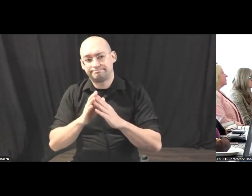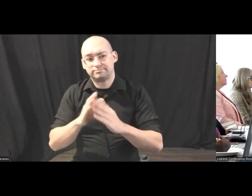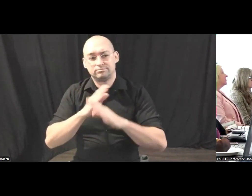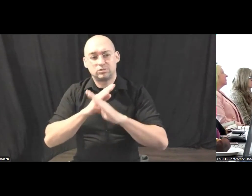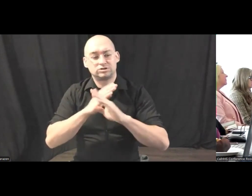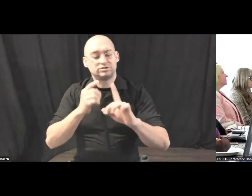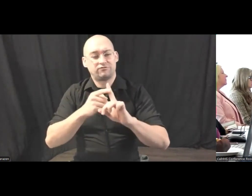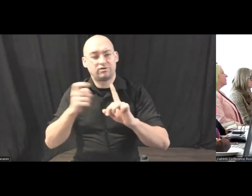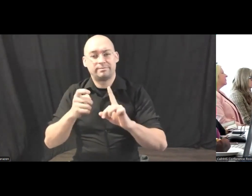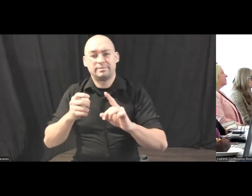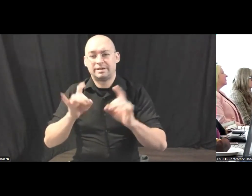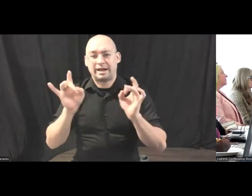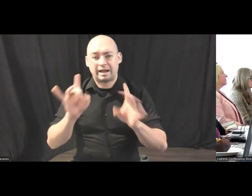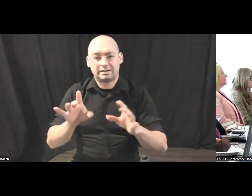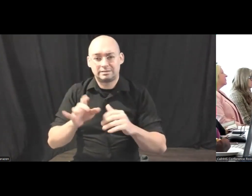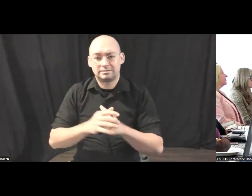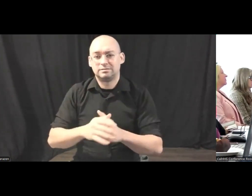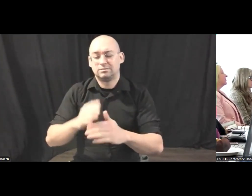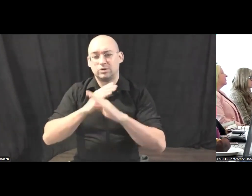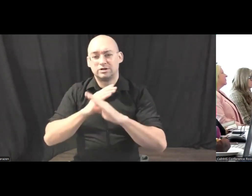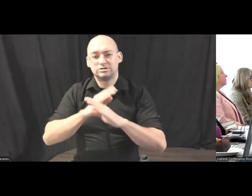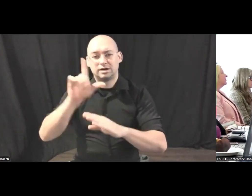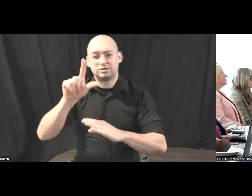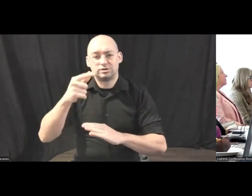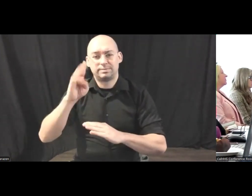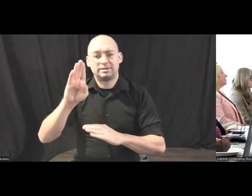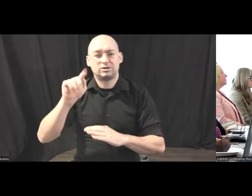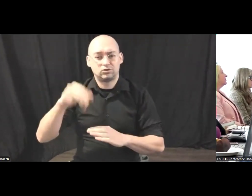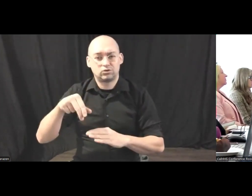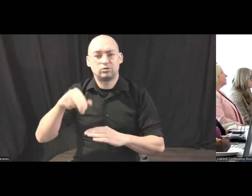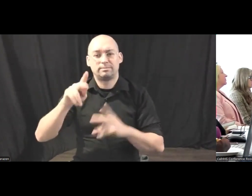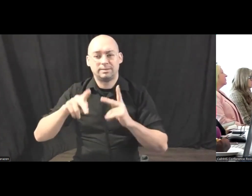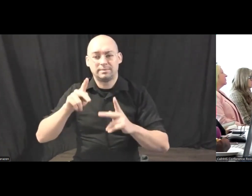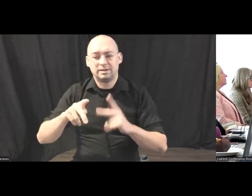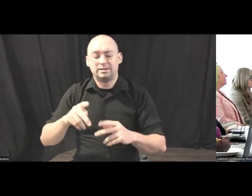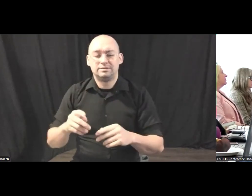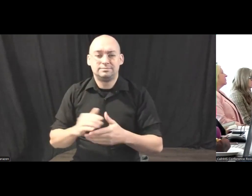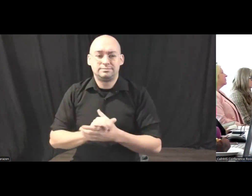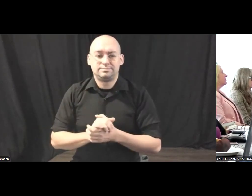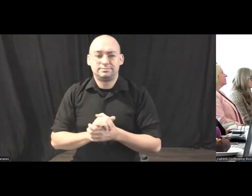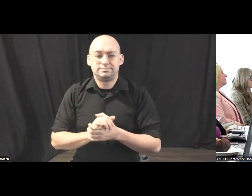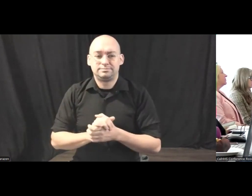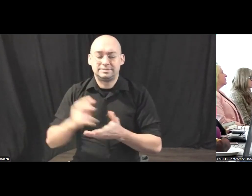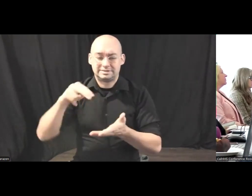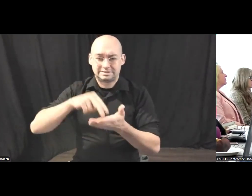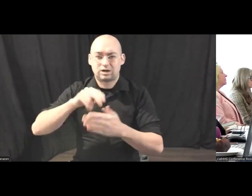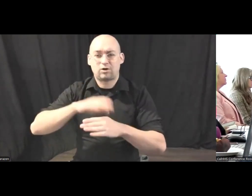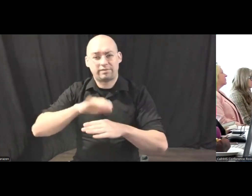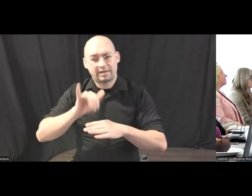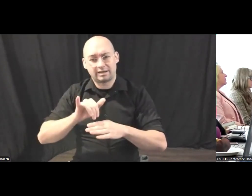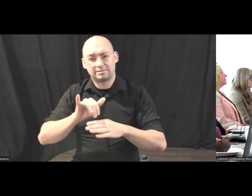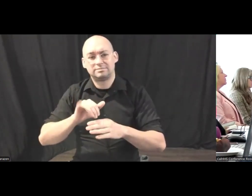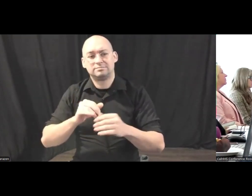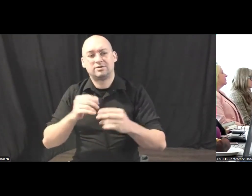have protections for LGBTQ people, for people with disabilities. And so standing on that, leaning on that, and fighting for